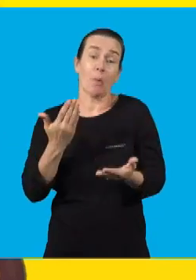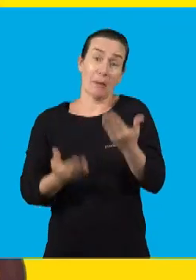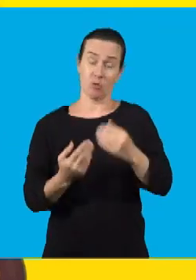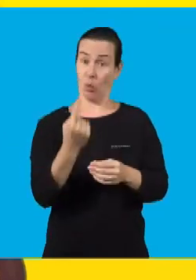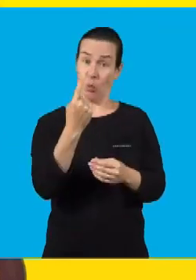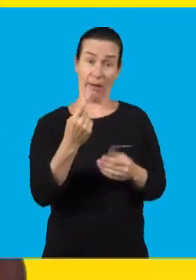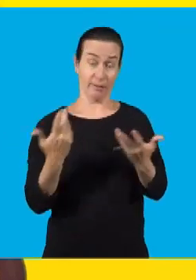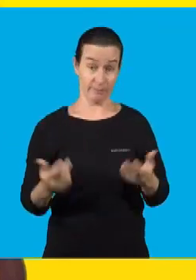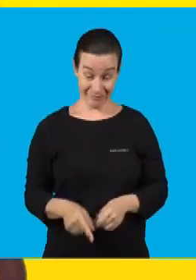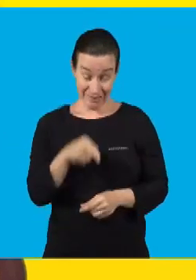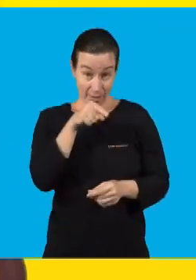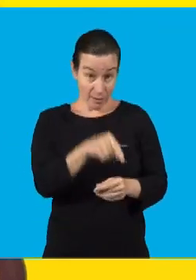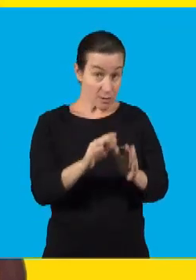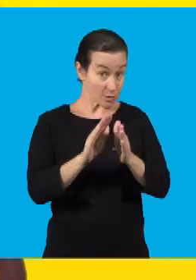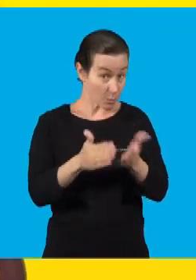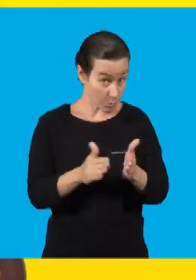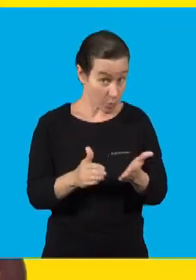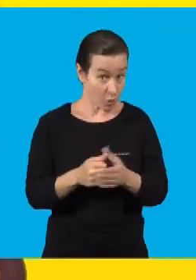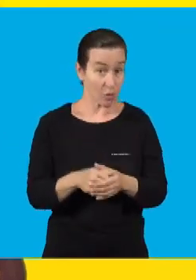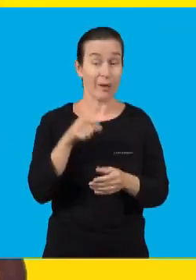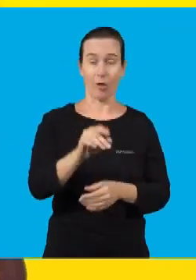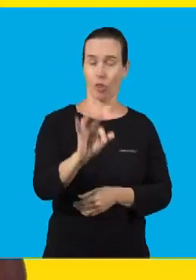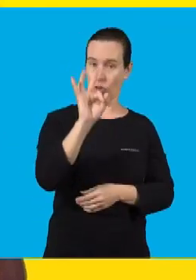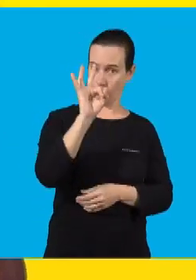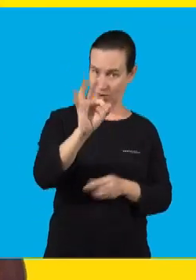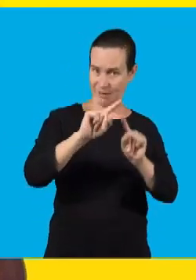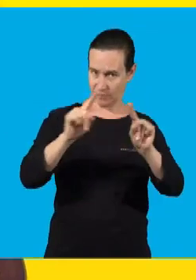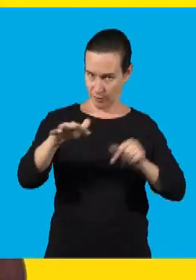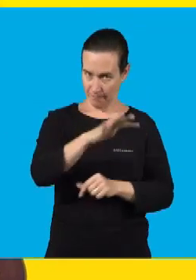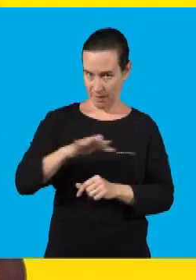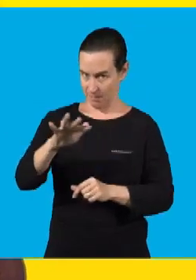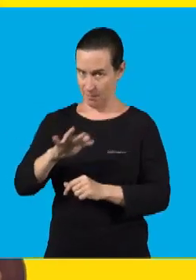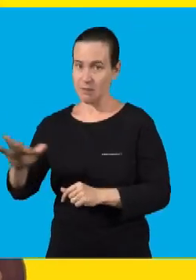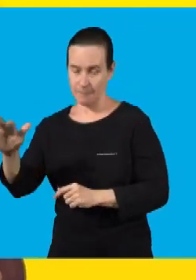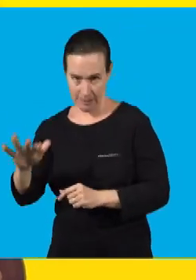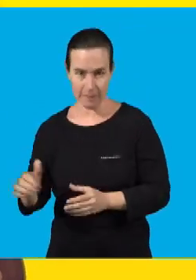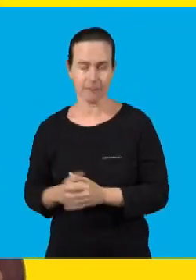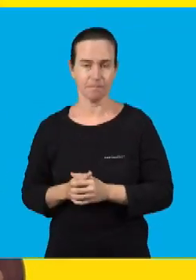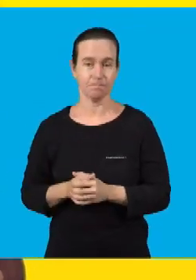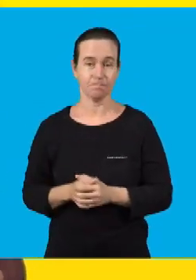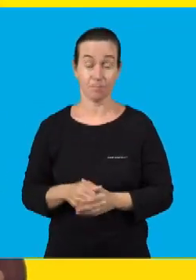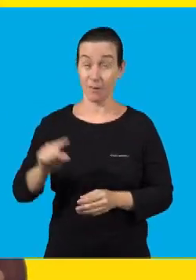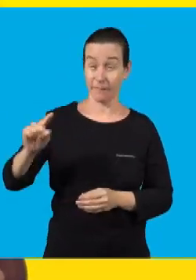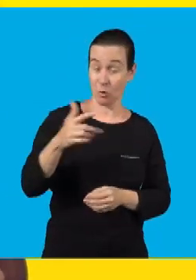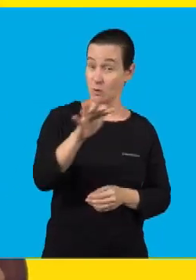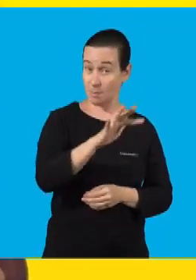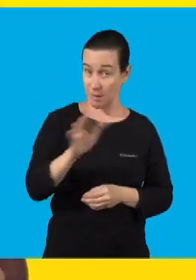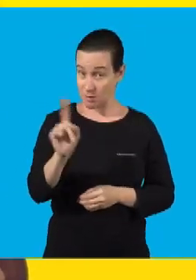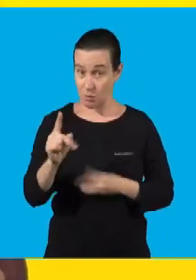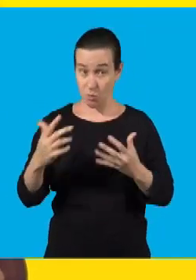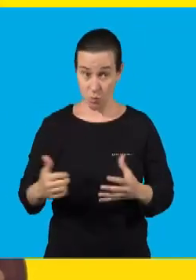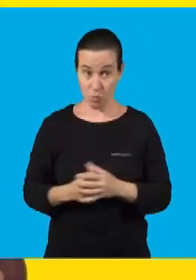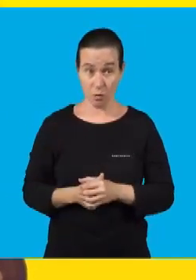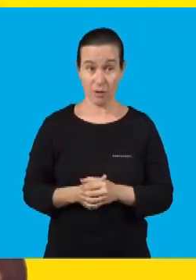they just use a singular setting. But in this case, we see there's three identified, okay? So our